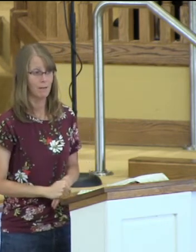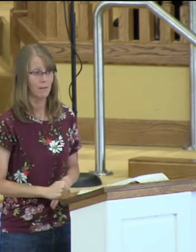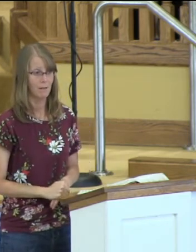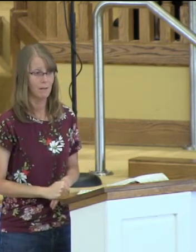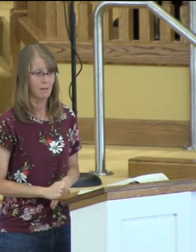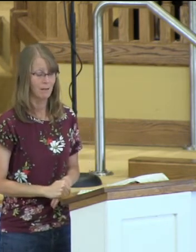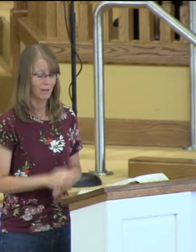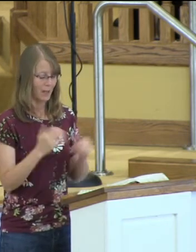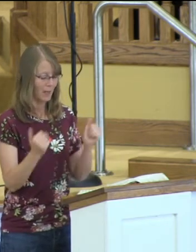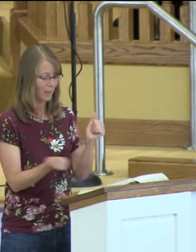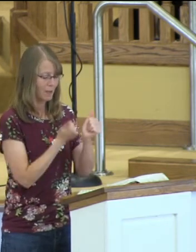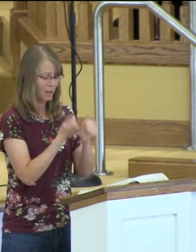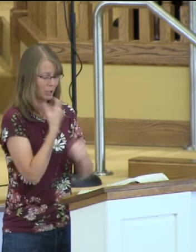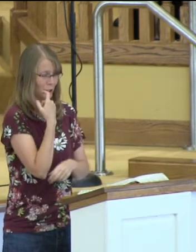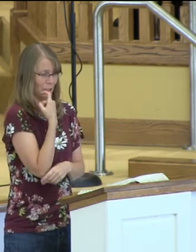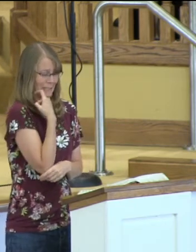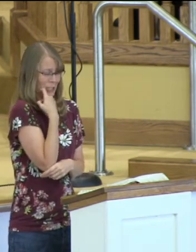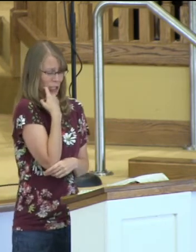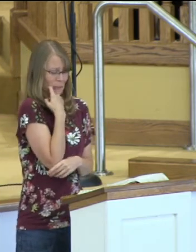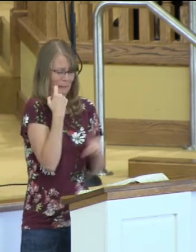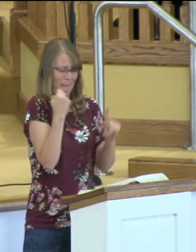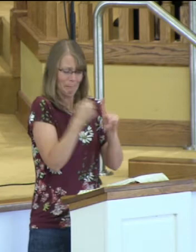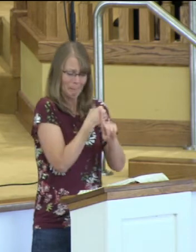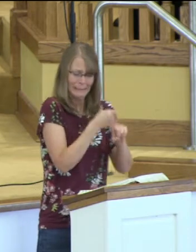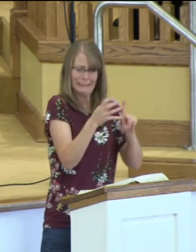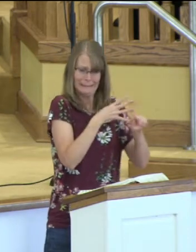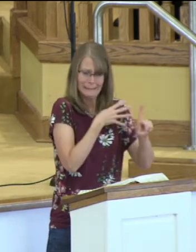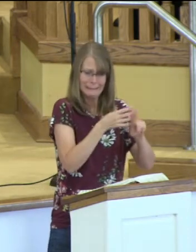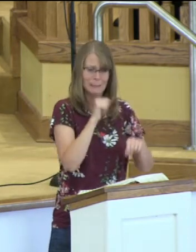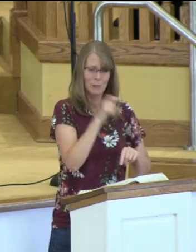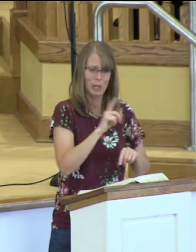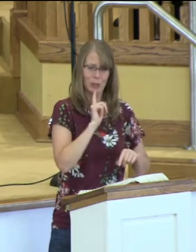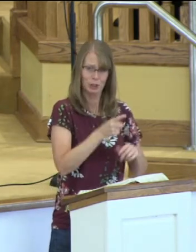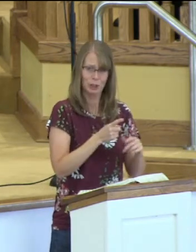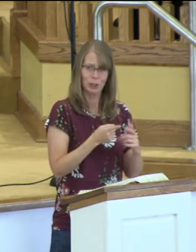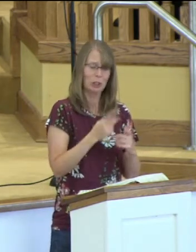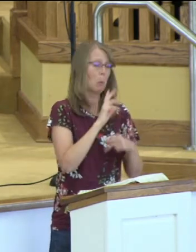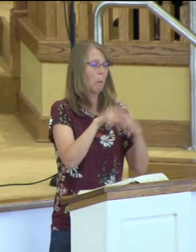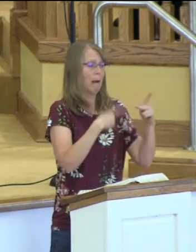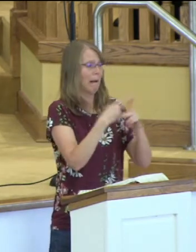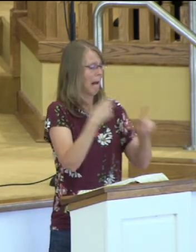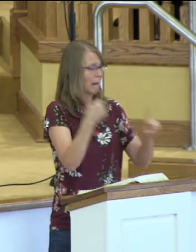The apostles just got beat. I don't know what their beating was, but I'm sure it wasn't very much fun.